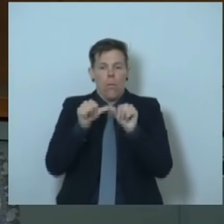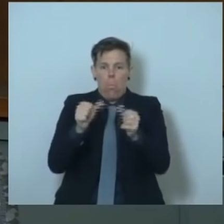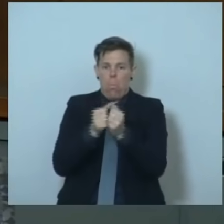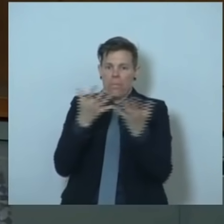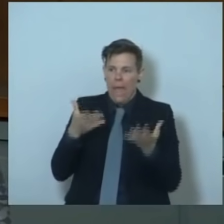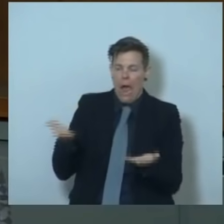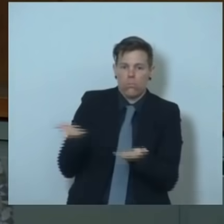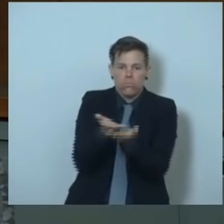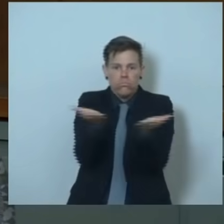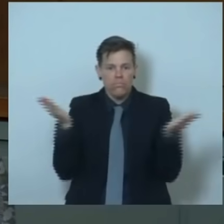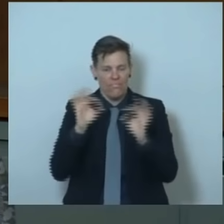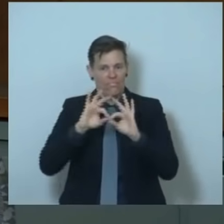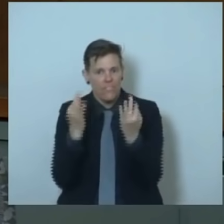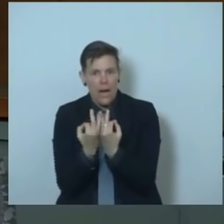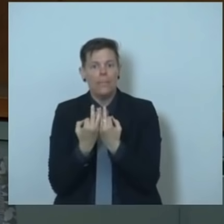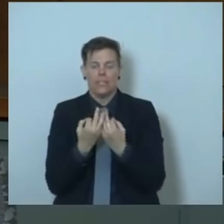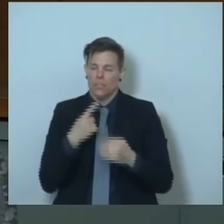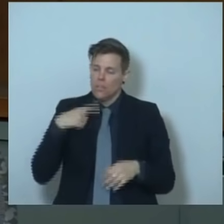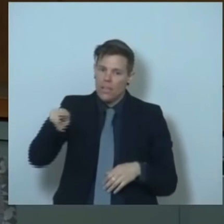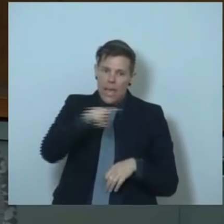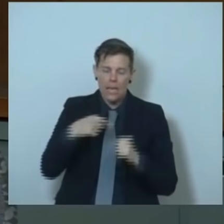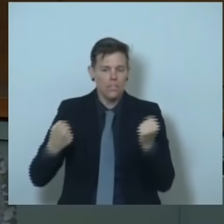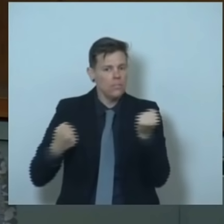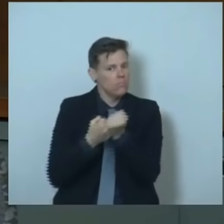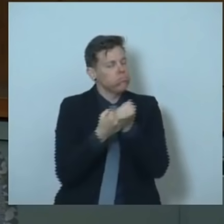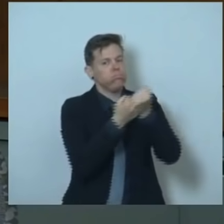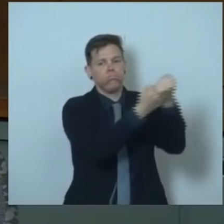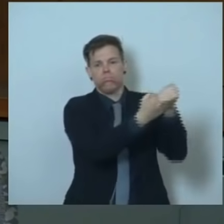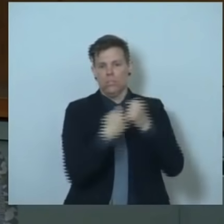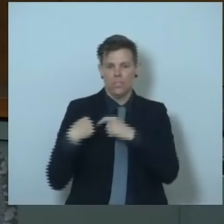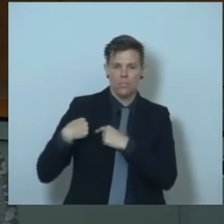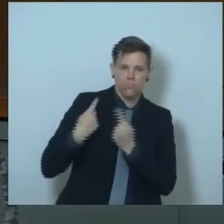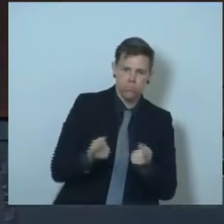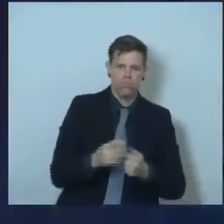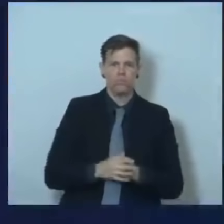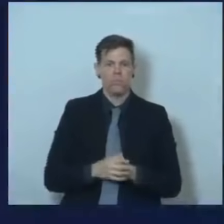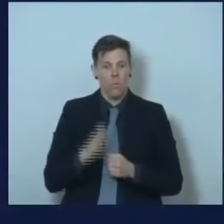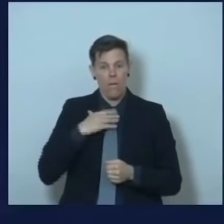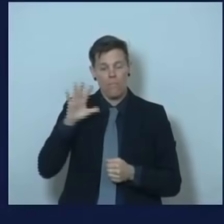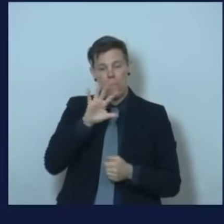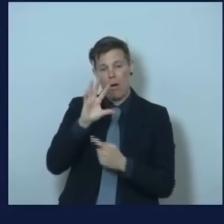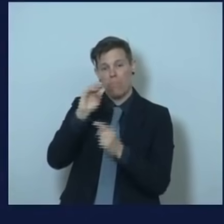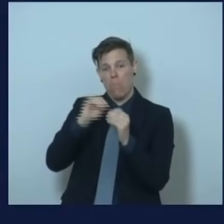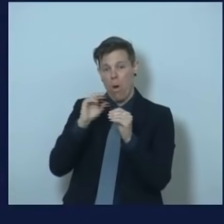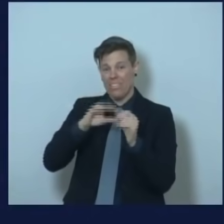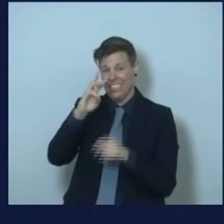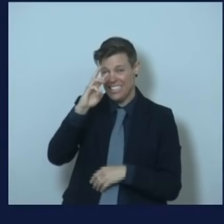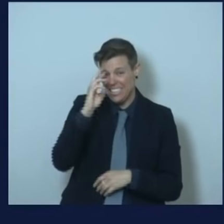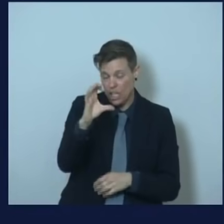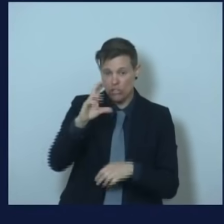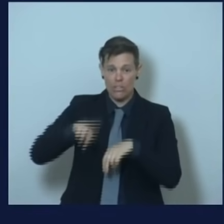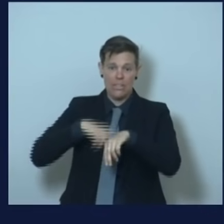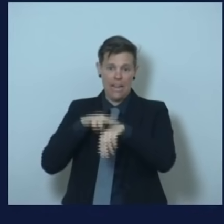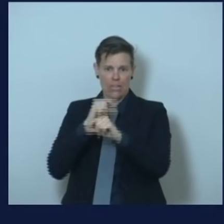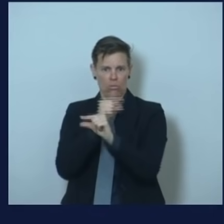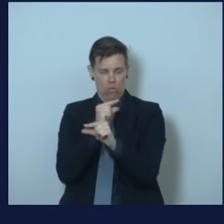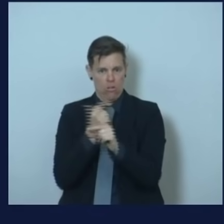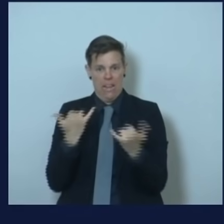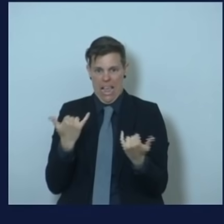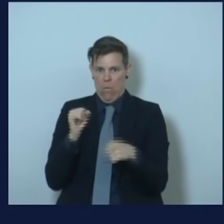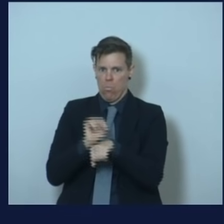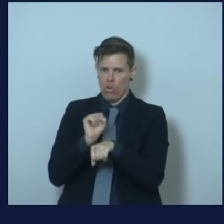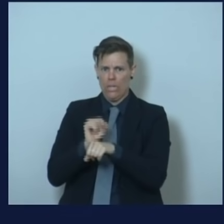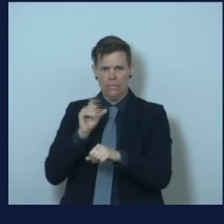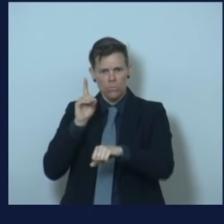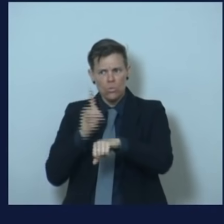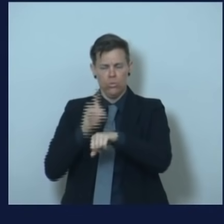so I'd like to thank them as well. We have over 600 New Mexico National Guards men and women who are on duty and who are doing great work throughout